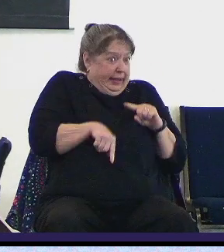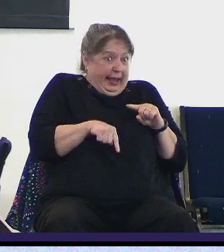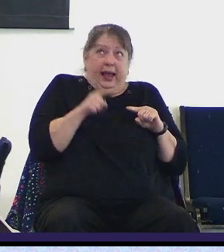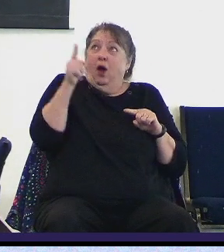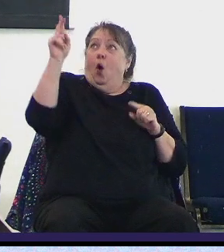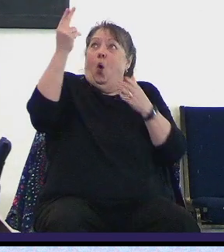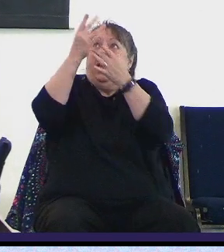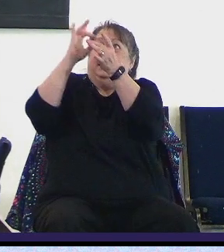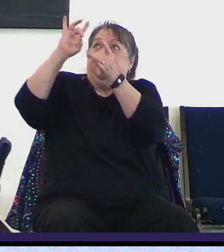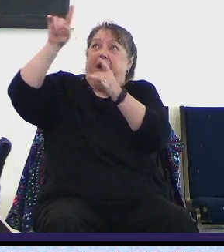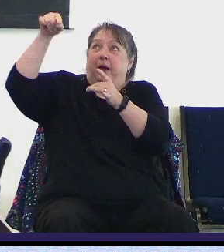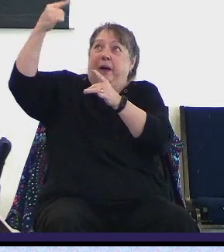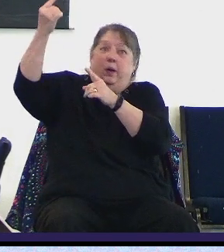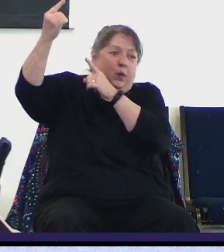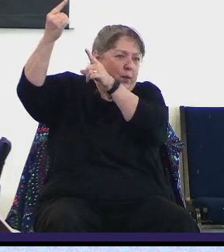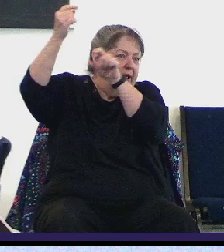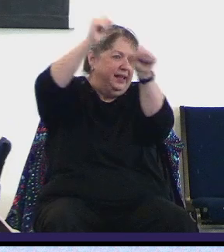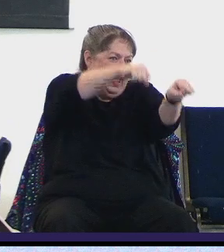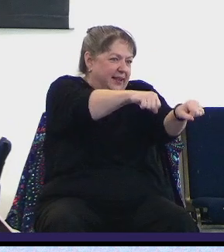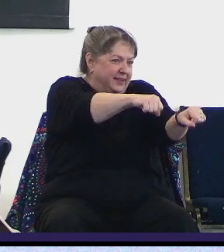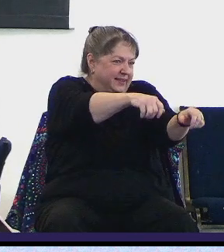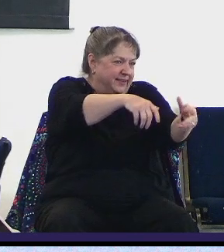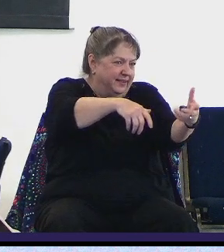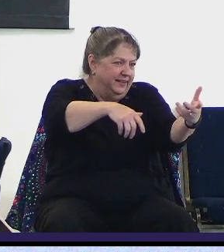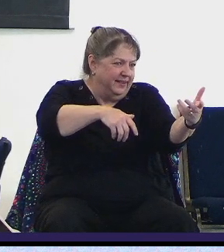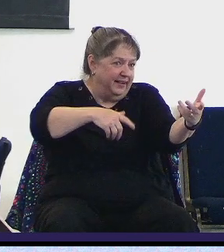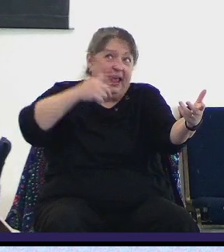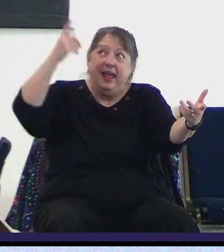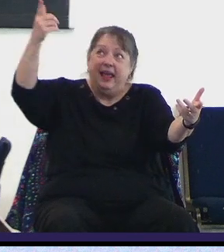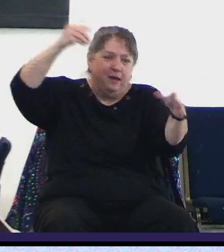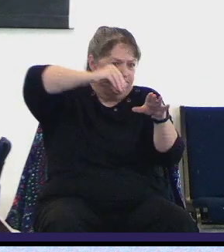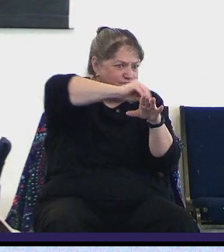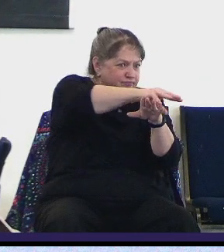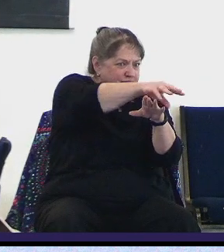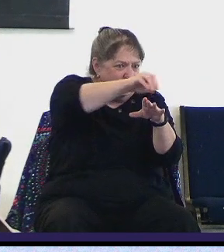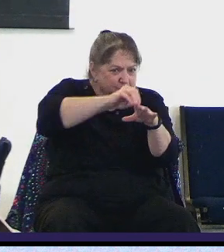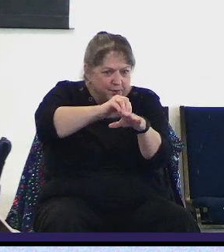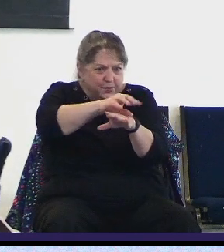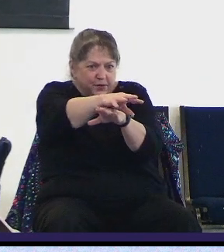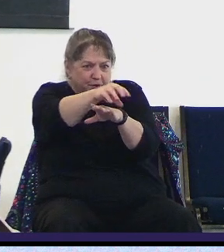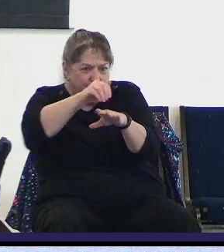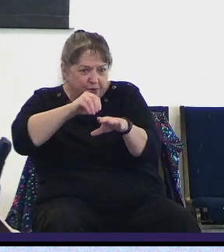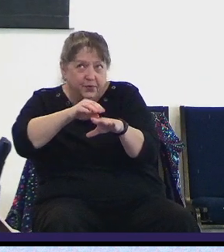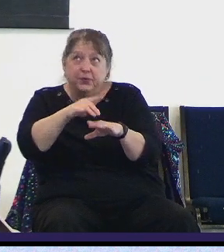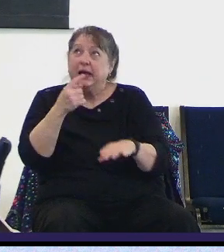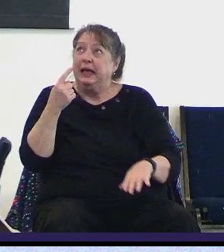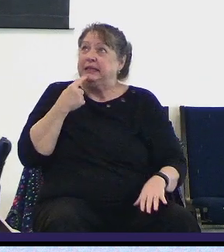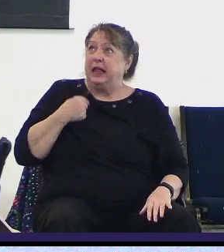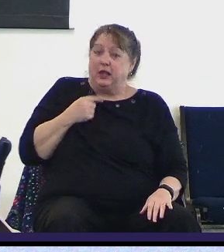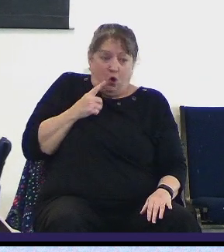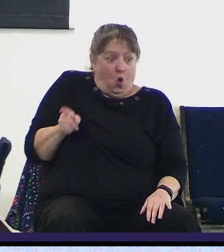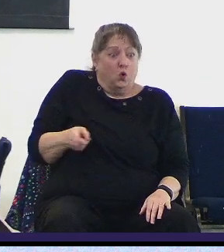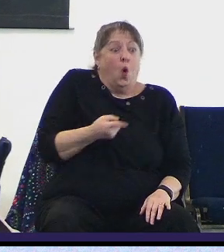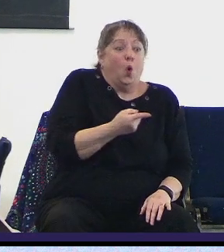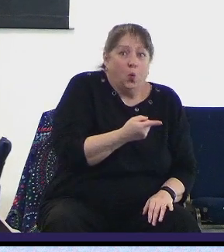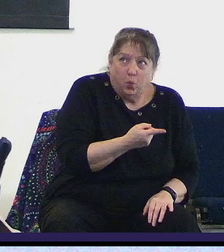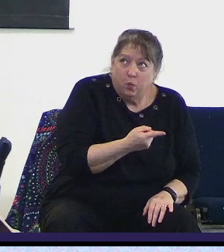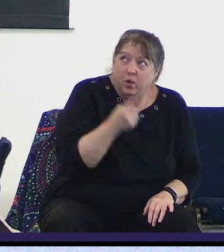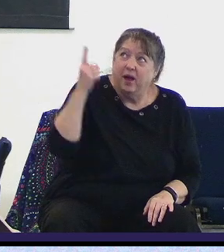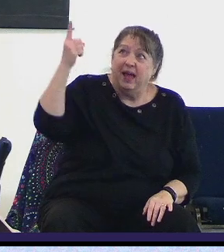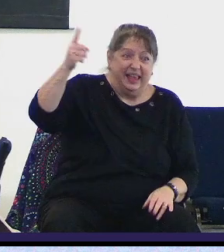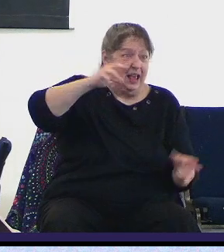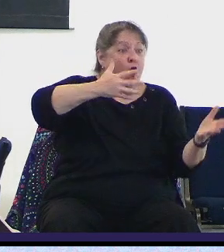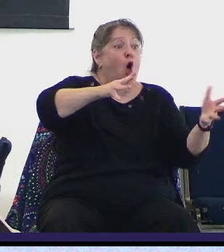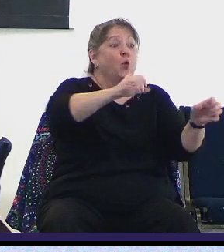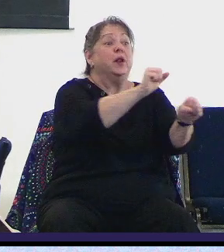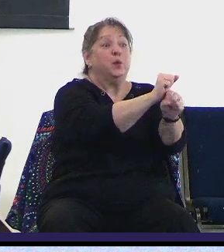the spiritual baptism that must happen before the physical baptism. So whether they're